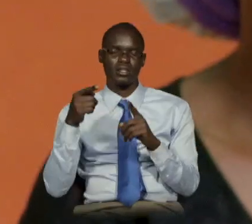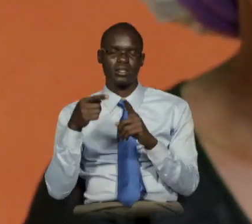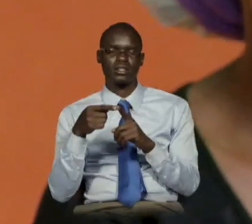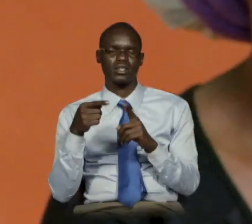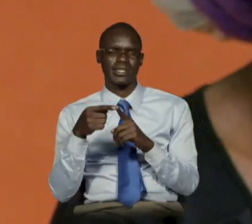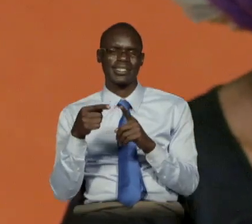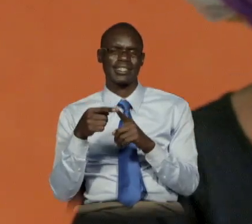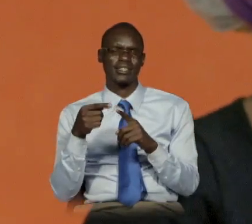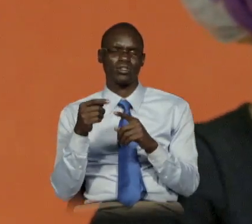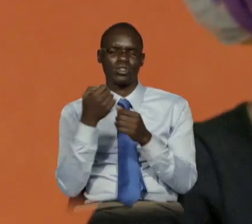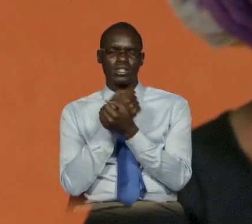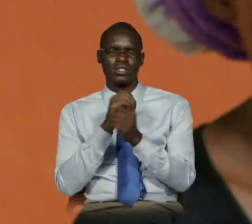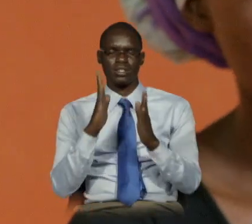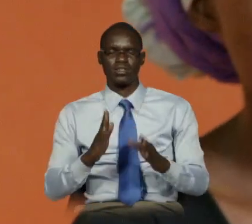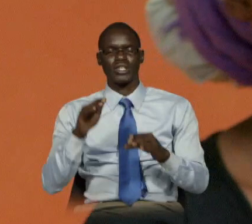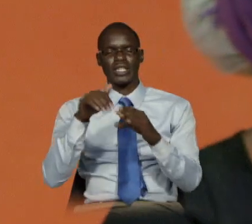bringing the word back again.